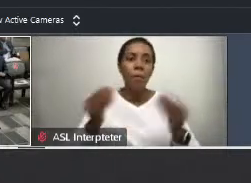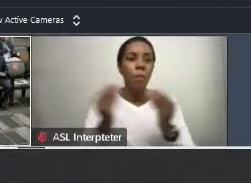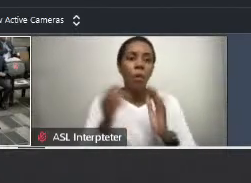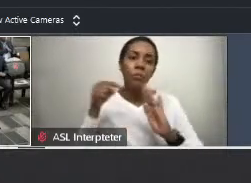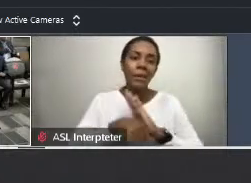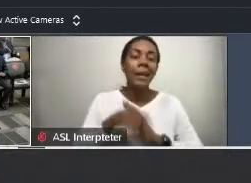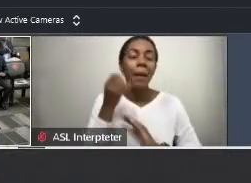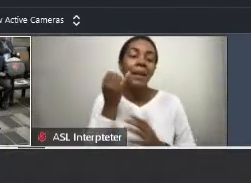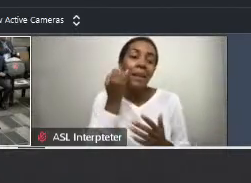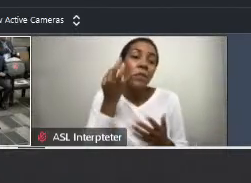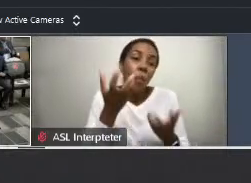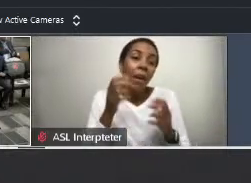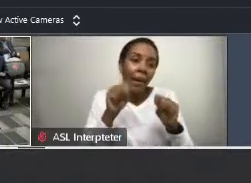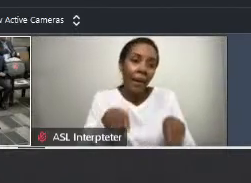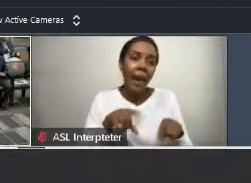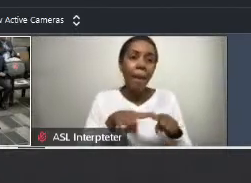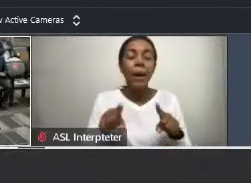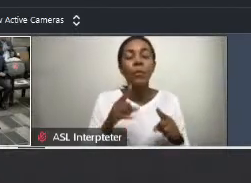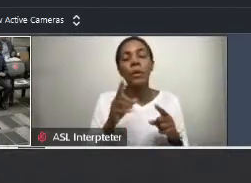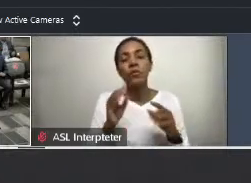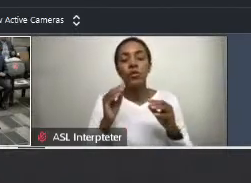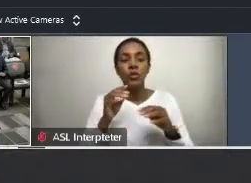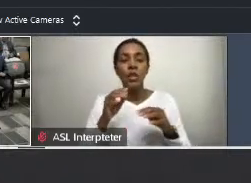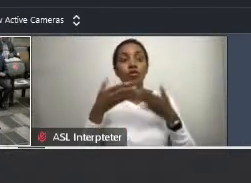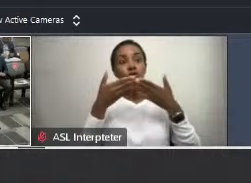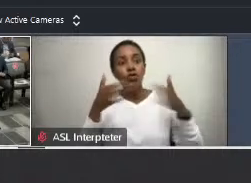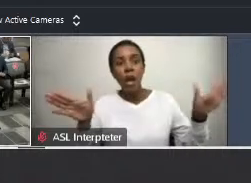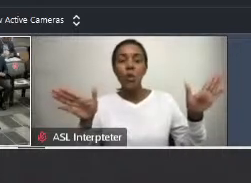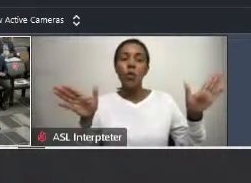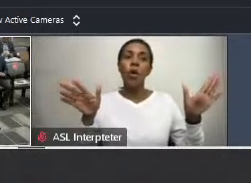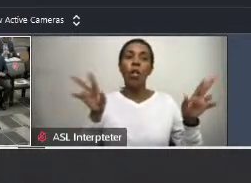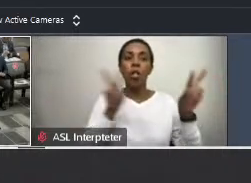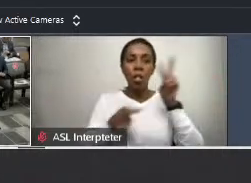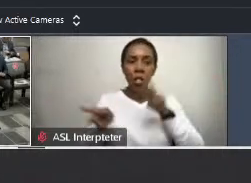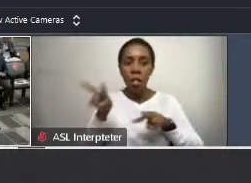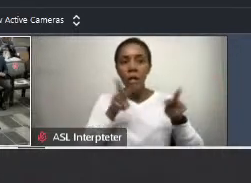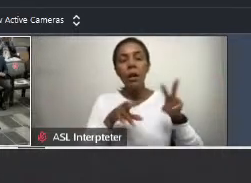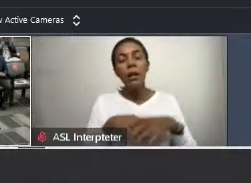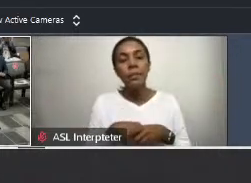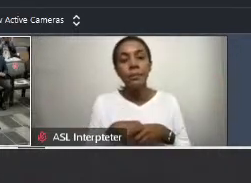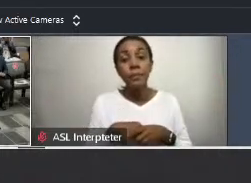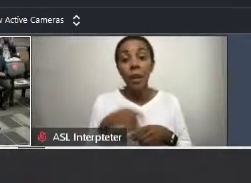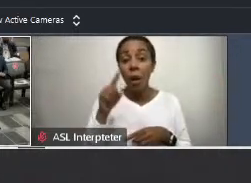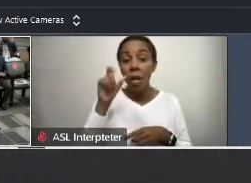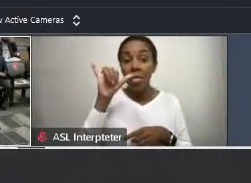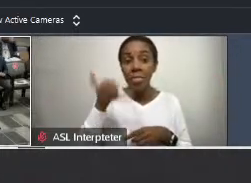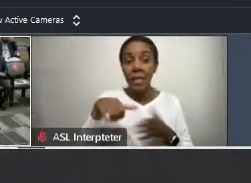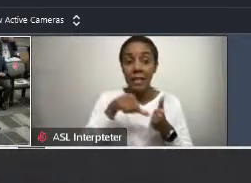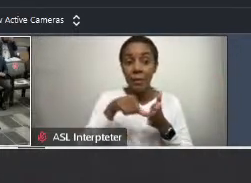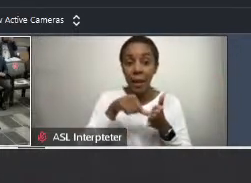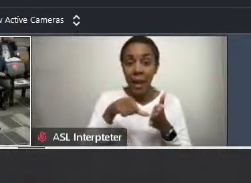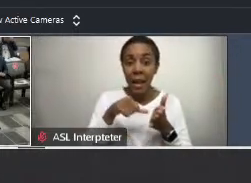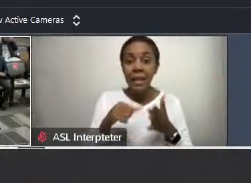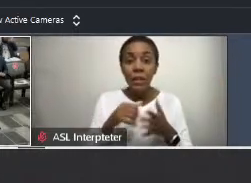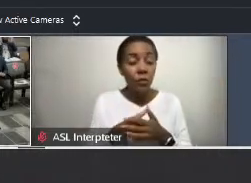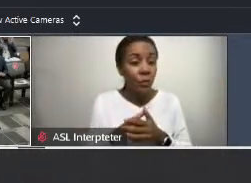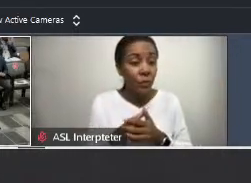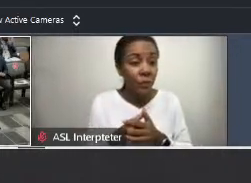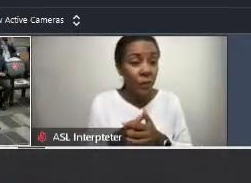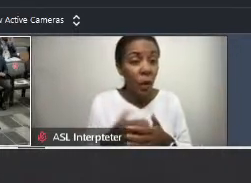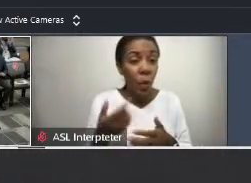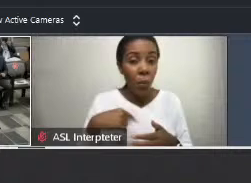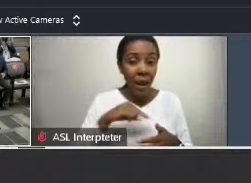really want to. I provided some of the general overviews. Again, on this page, one of the keys is corrosivity. We had previous